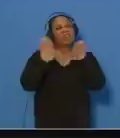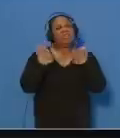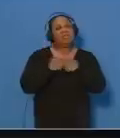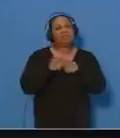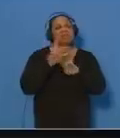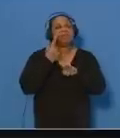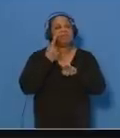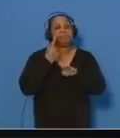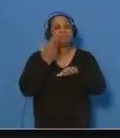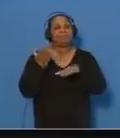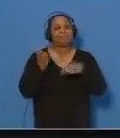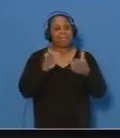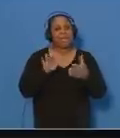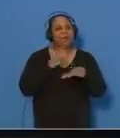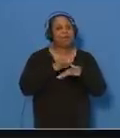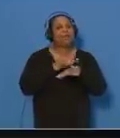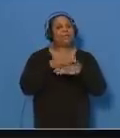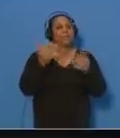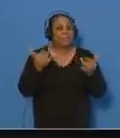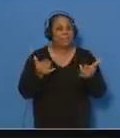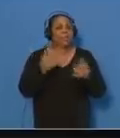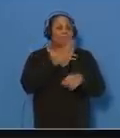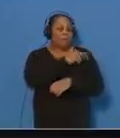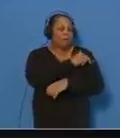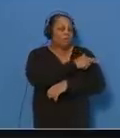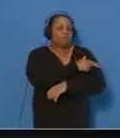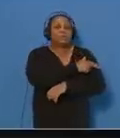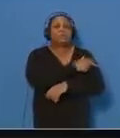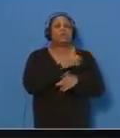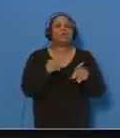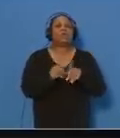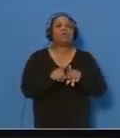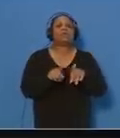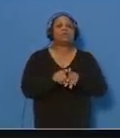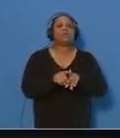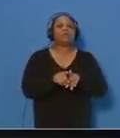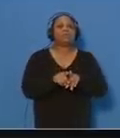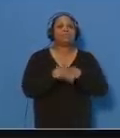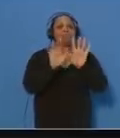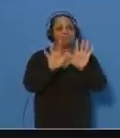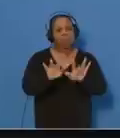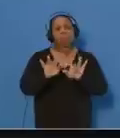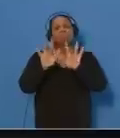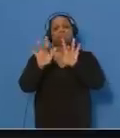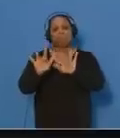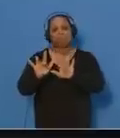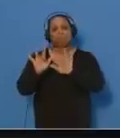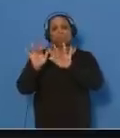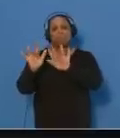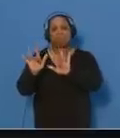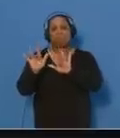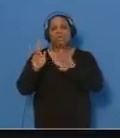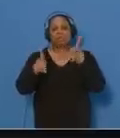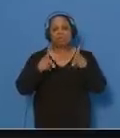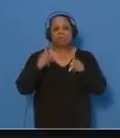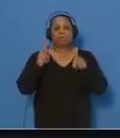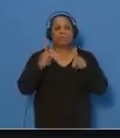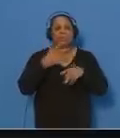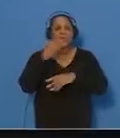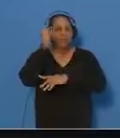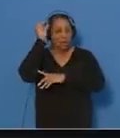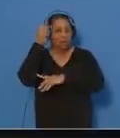died earlier today in the hospital. And also, I'd like to extend the condolences of the people of Bermuda and the government of